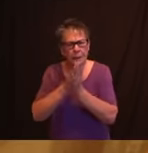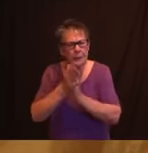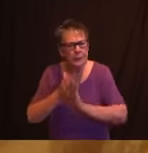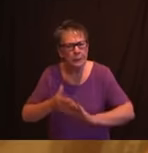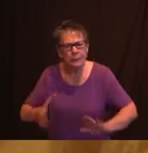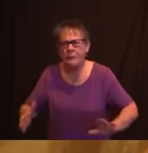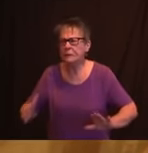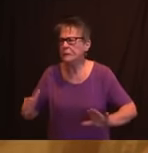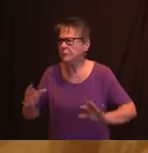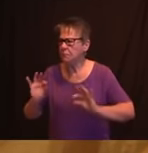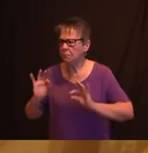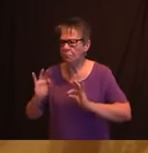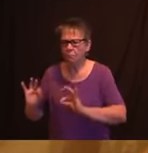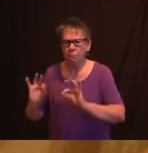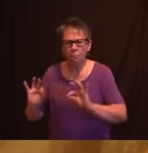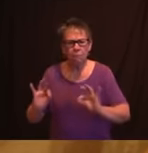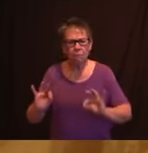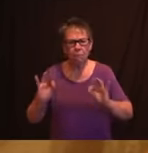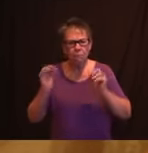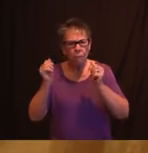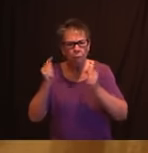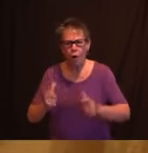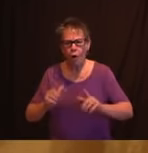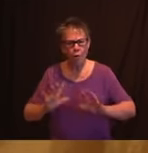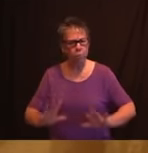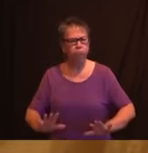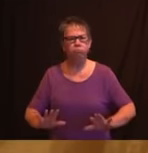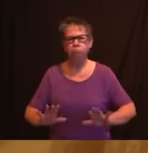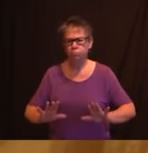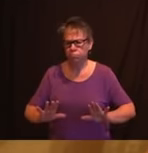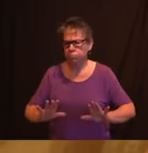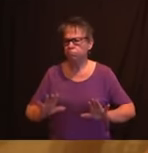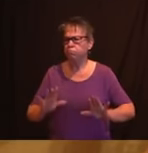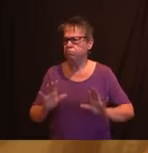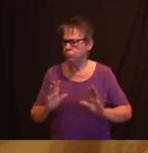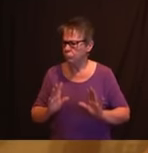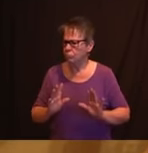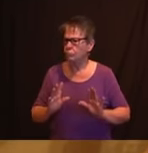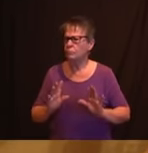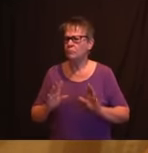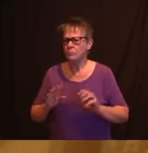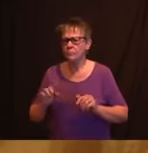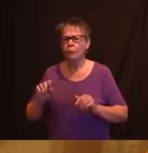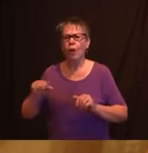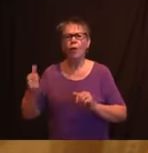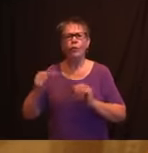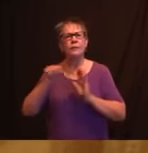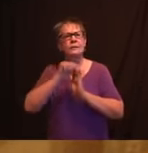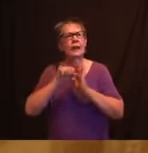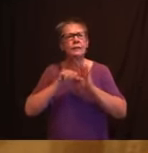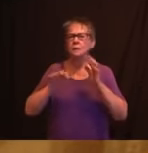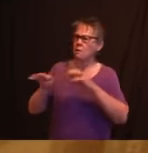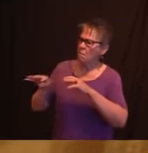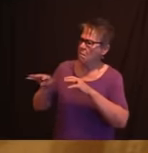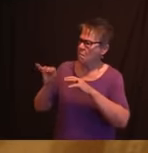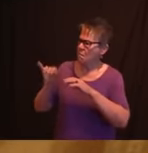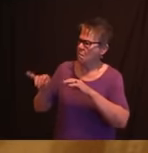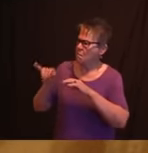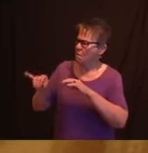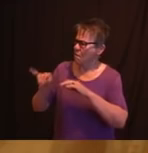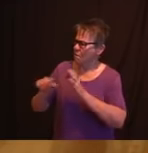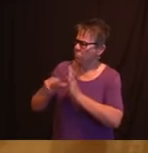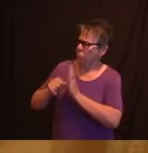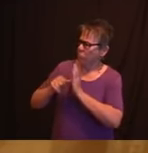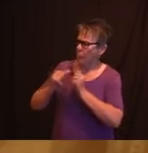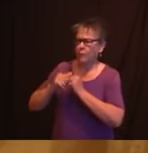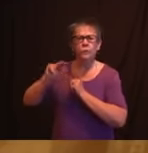that's, to your point, I think the rest of the country is looking at New Jersey, and I hope to continue to report that. There was an